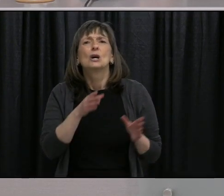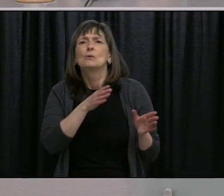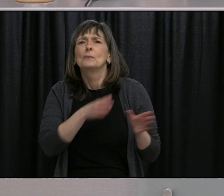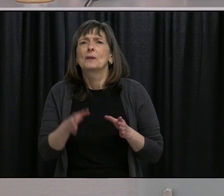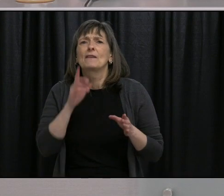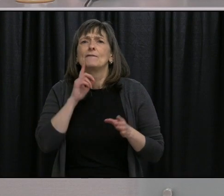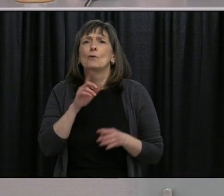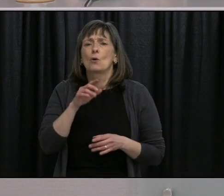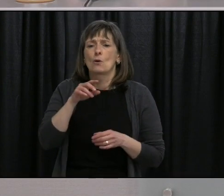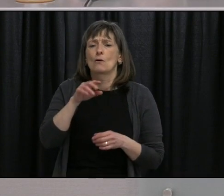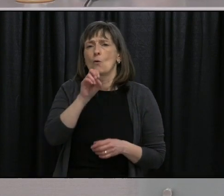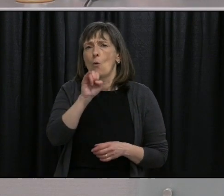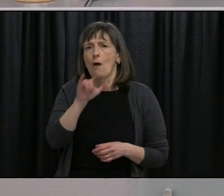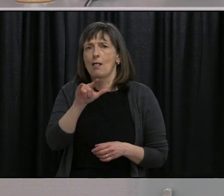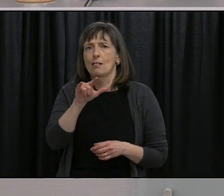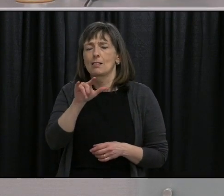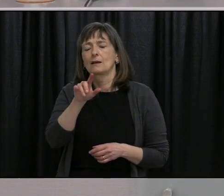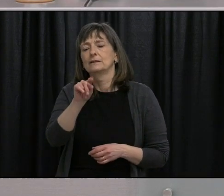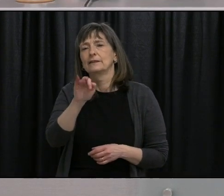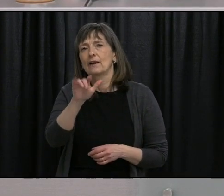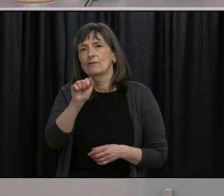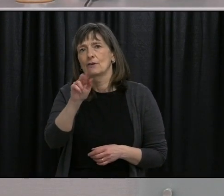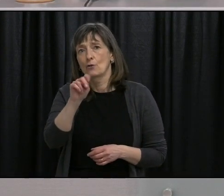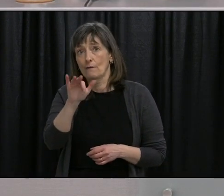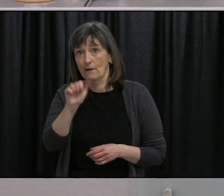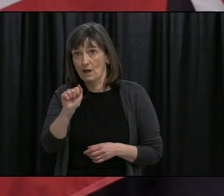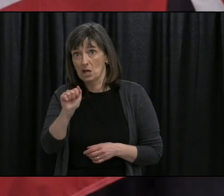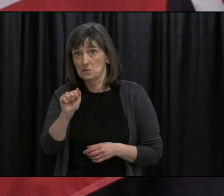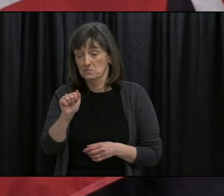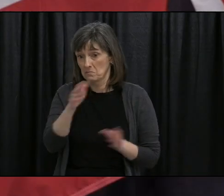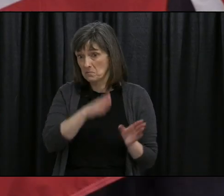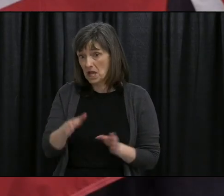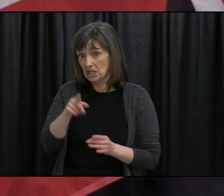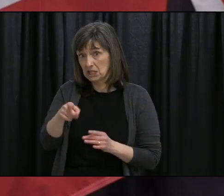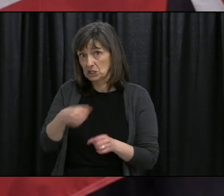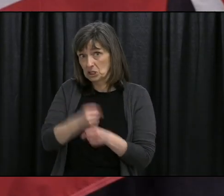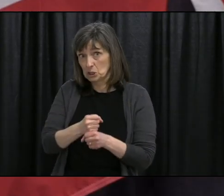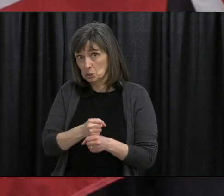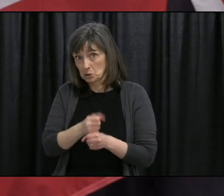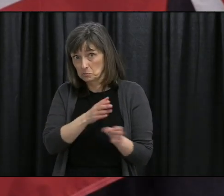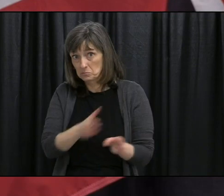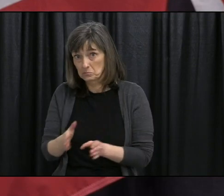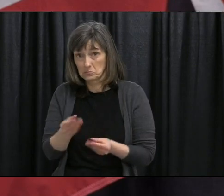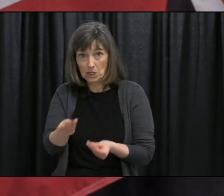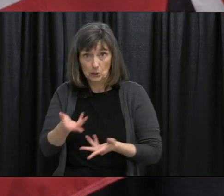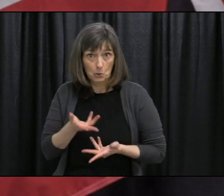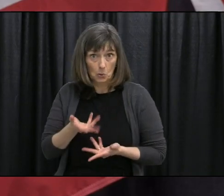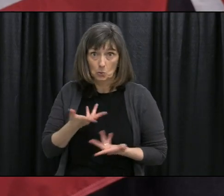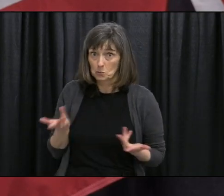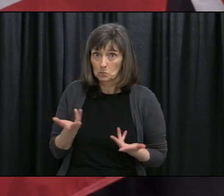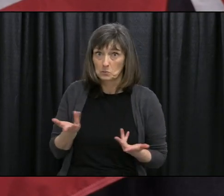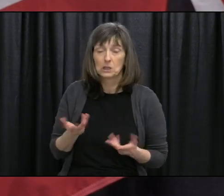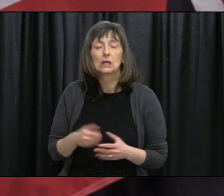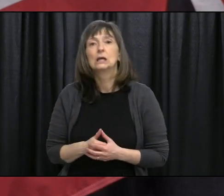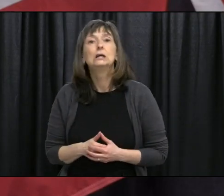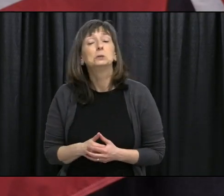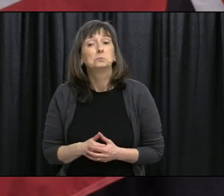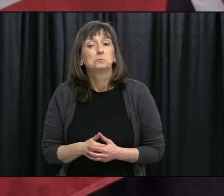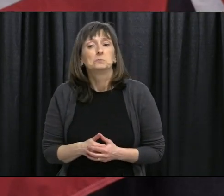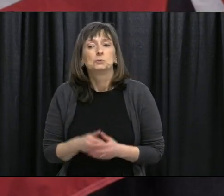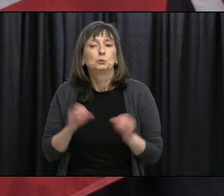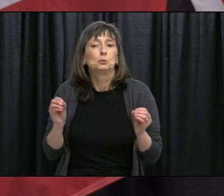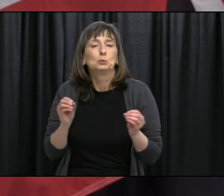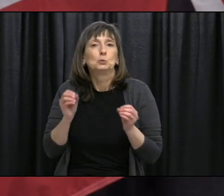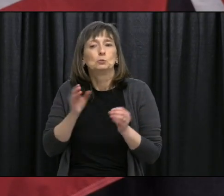2 years? Well, right now, from what I know, there's no definite decision being made on what would happen. We're still encouraging them, and we